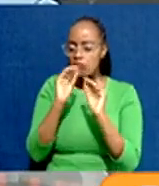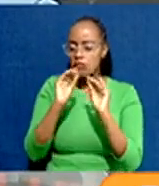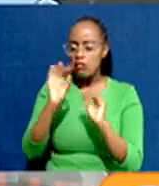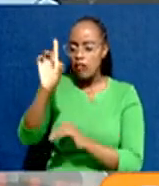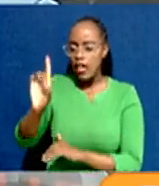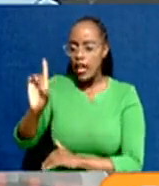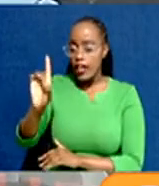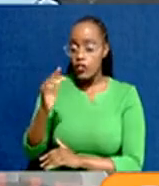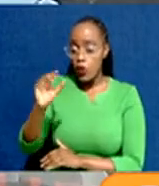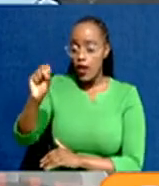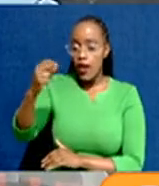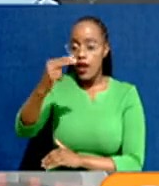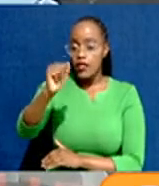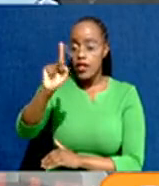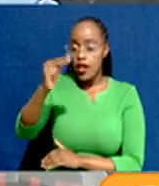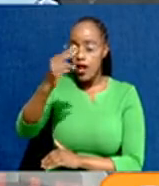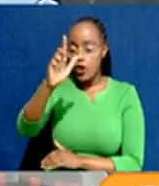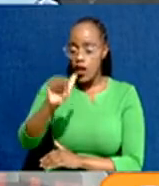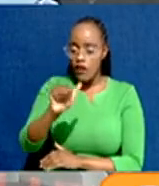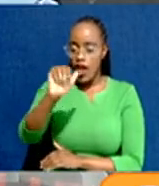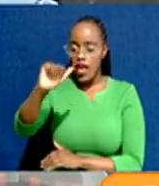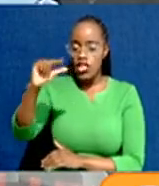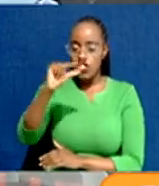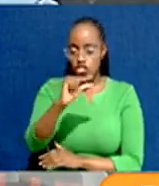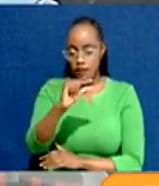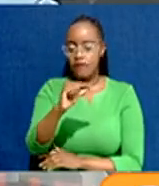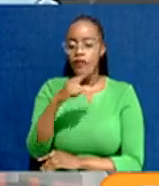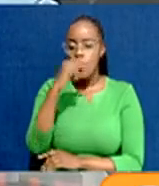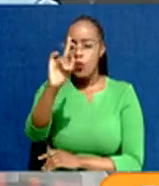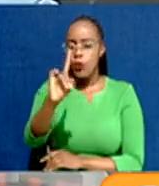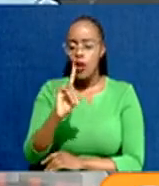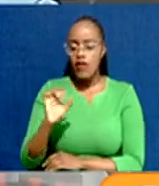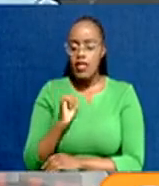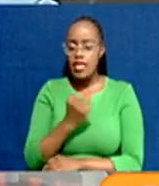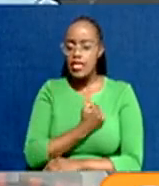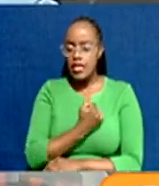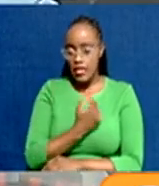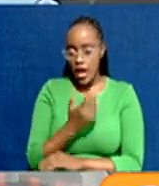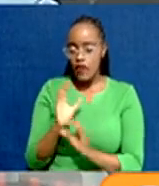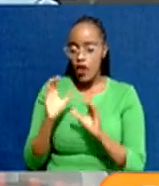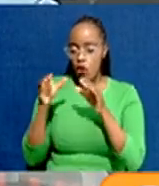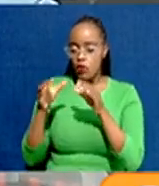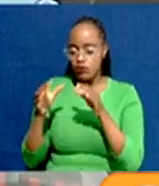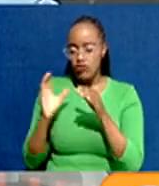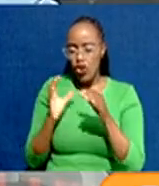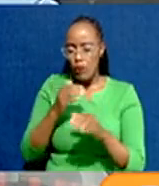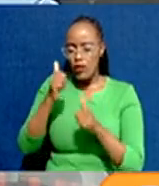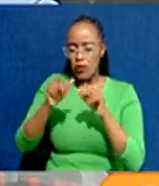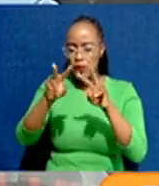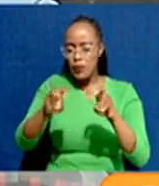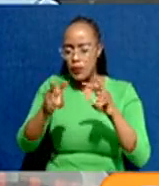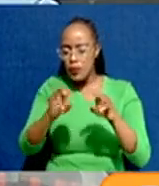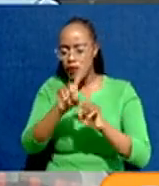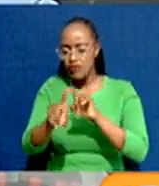the Shakahola cult deaths. Attorney General Justin Muturi, who appeared before the Senate ad-hoc committee investigating the circumstances